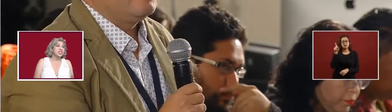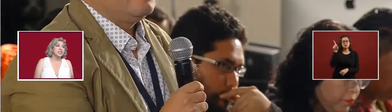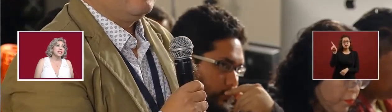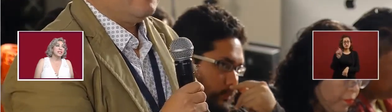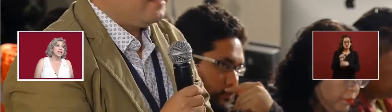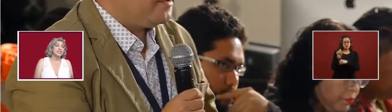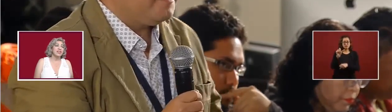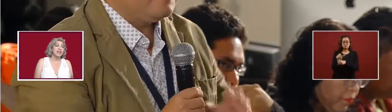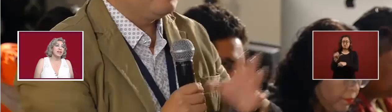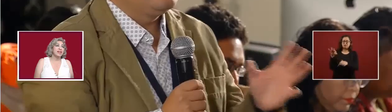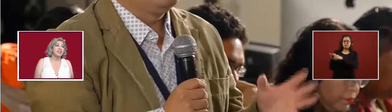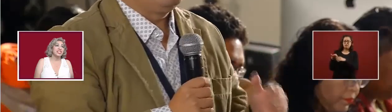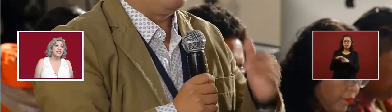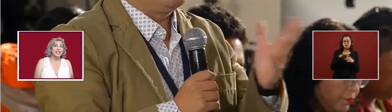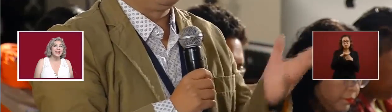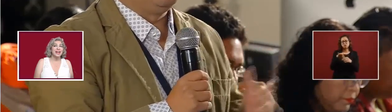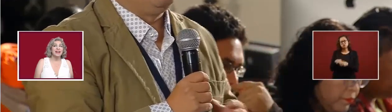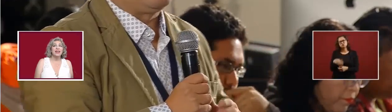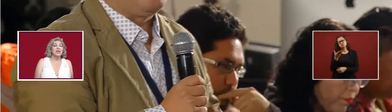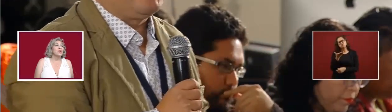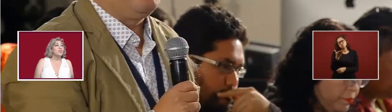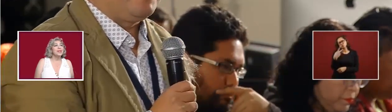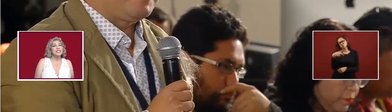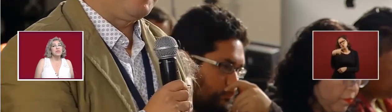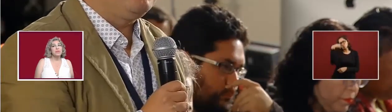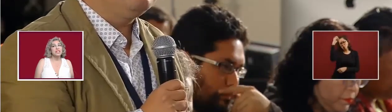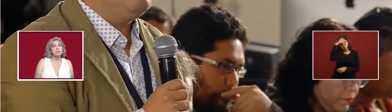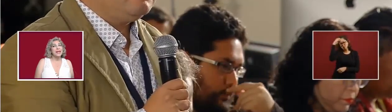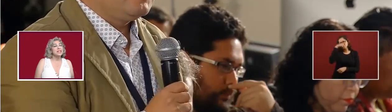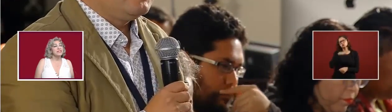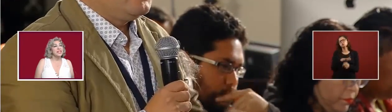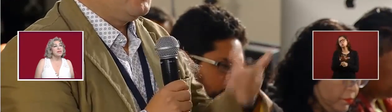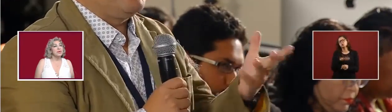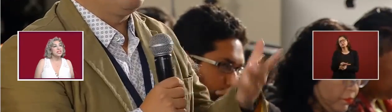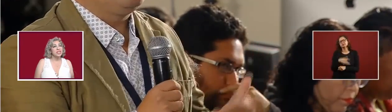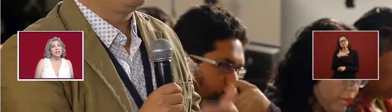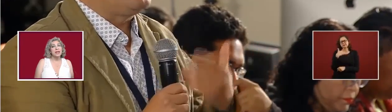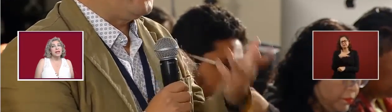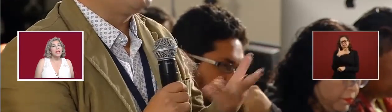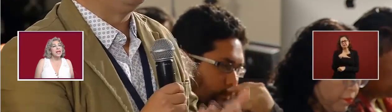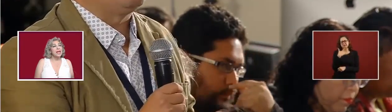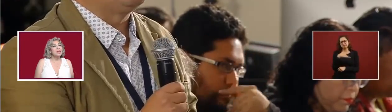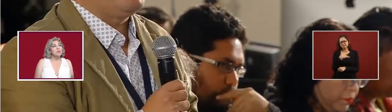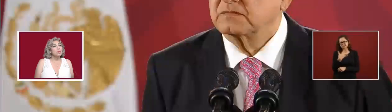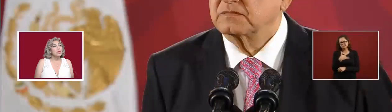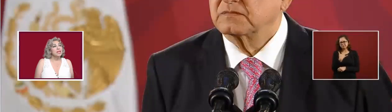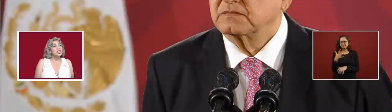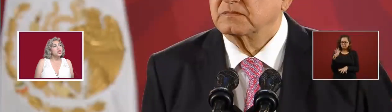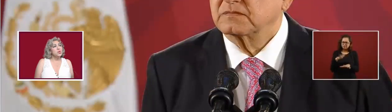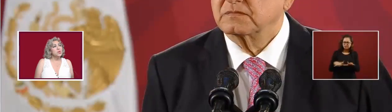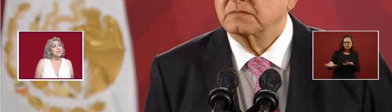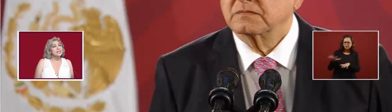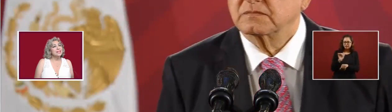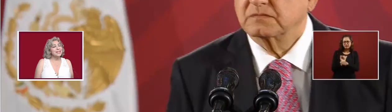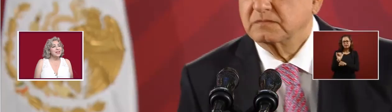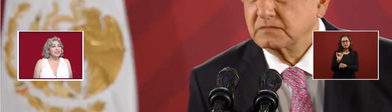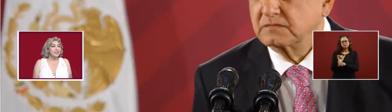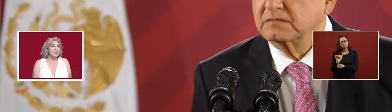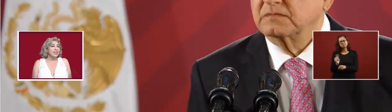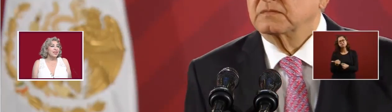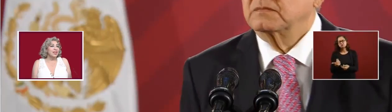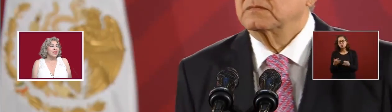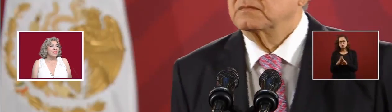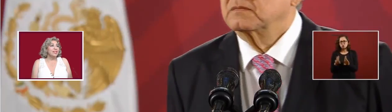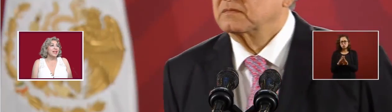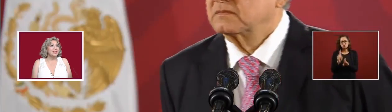elections yesterday in Argentina? What is your perspective in that region, and do you consider